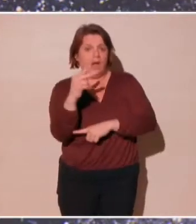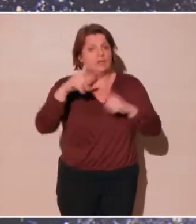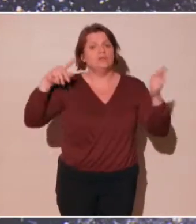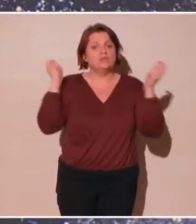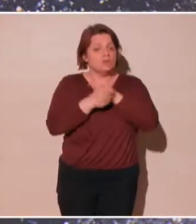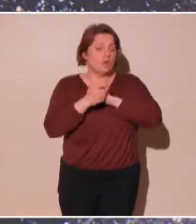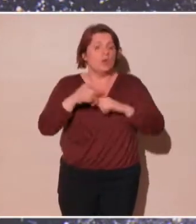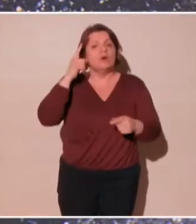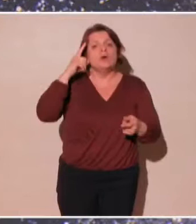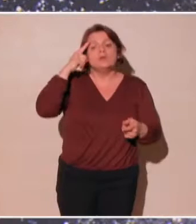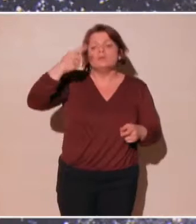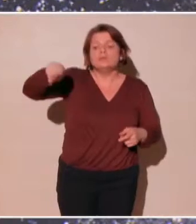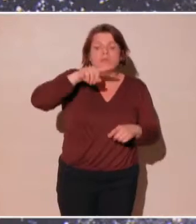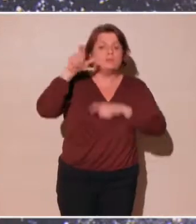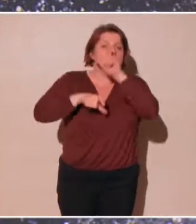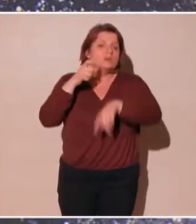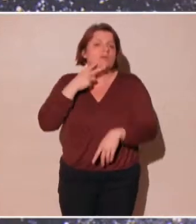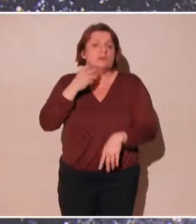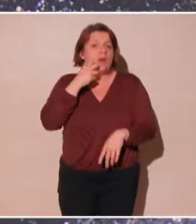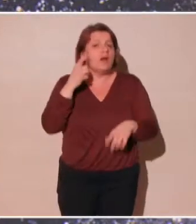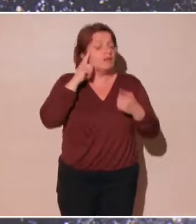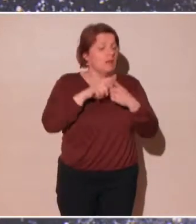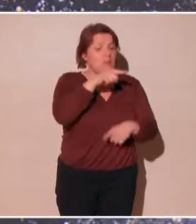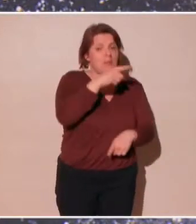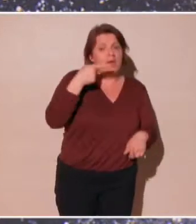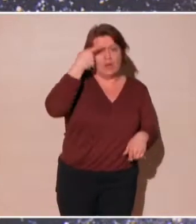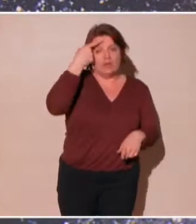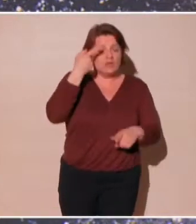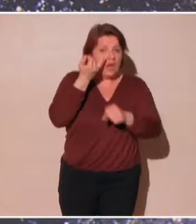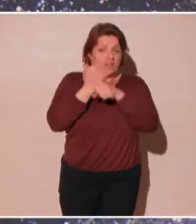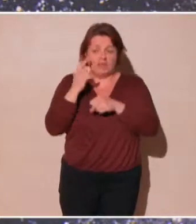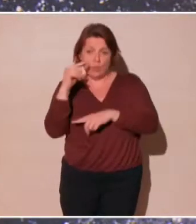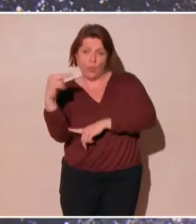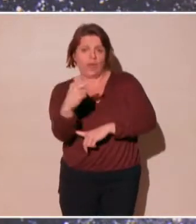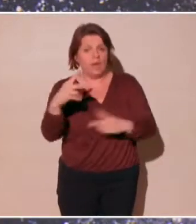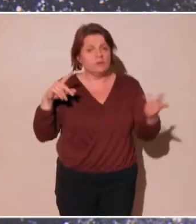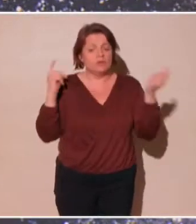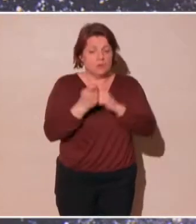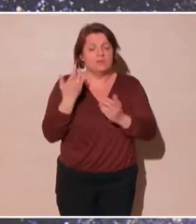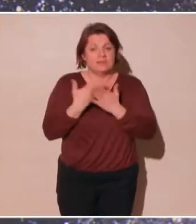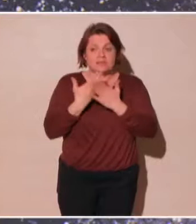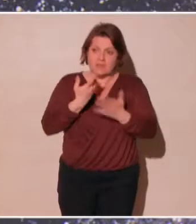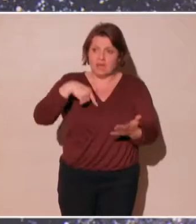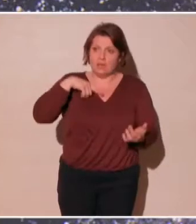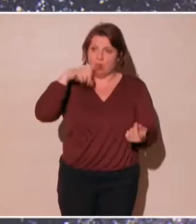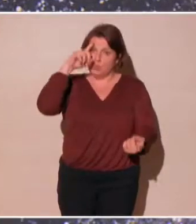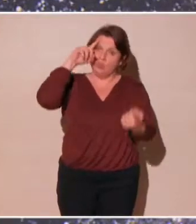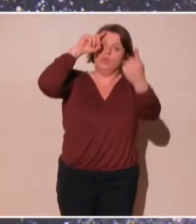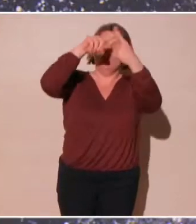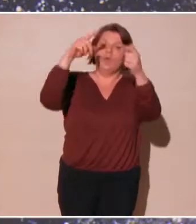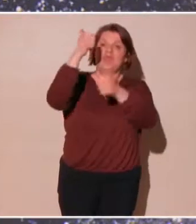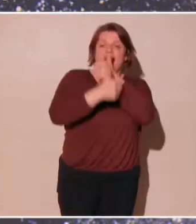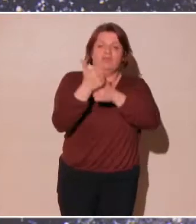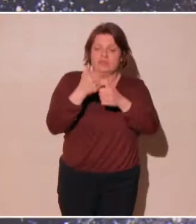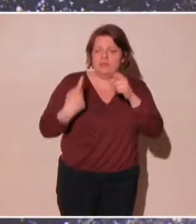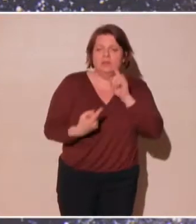whole experience with them. And that's another one of the challenges that lay ahead of us, on which we